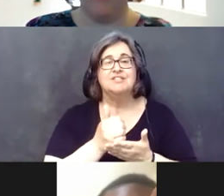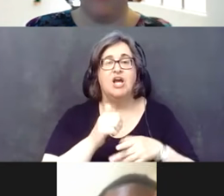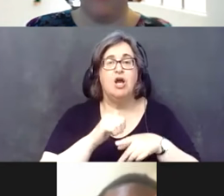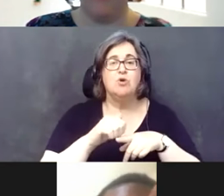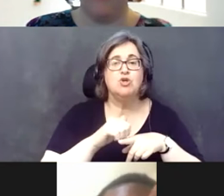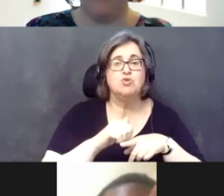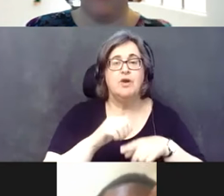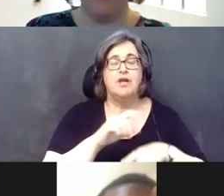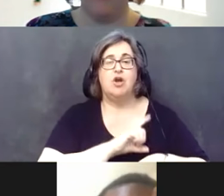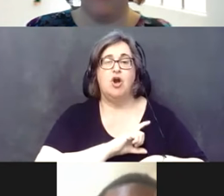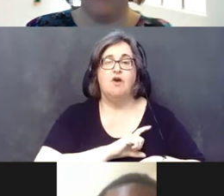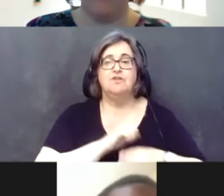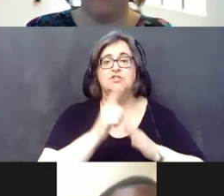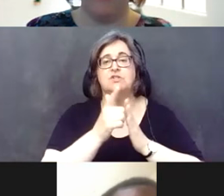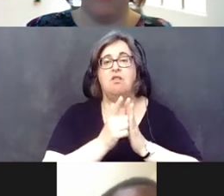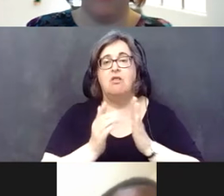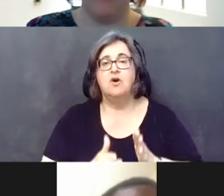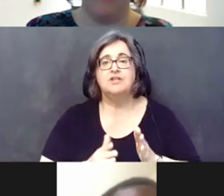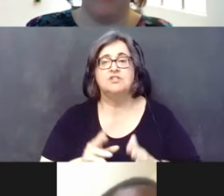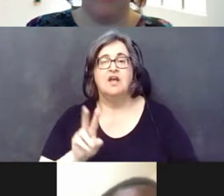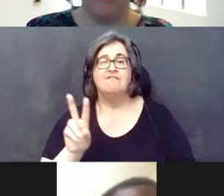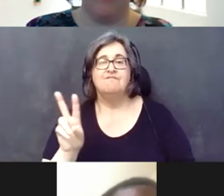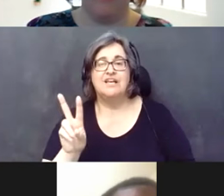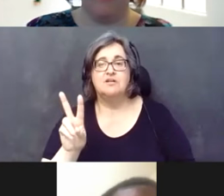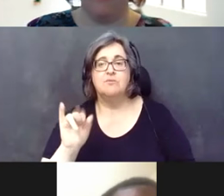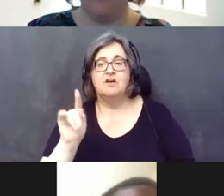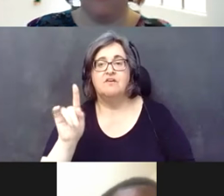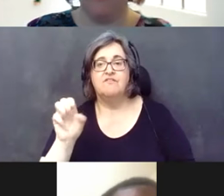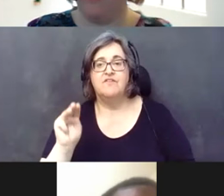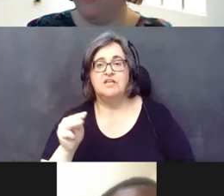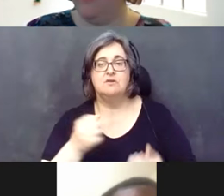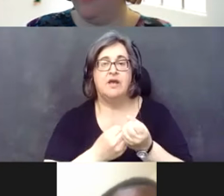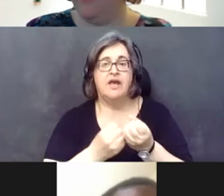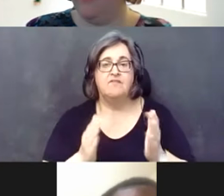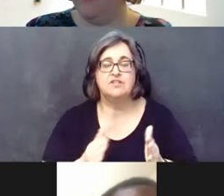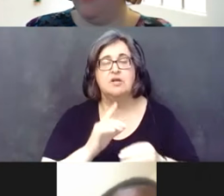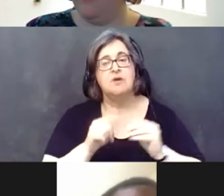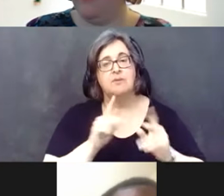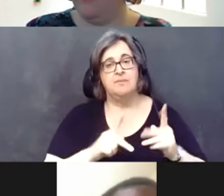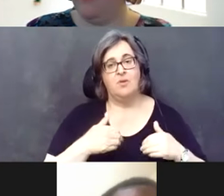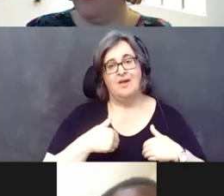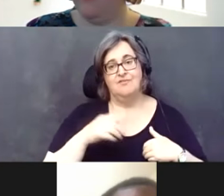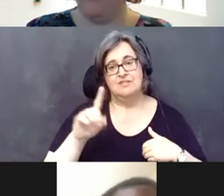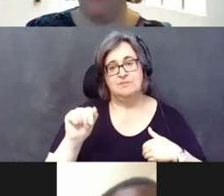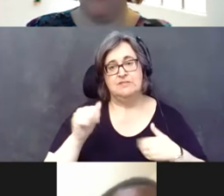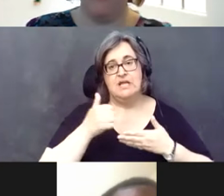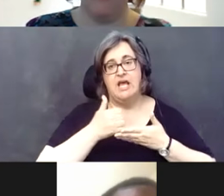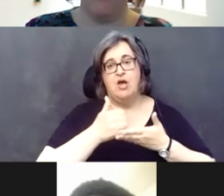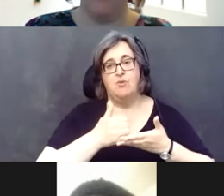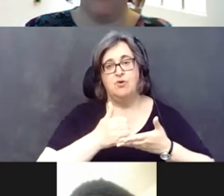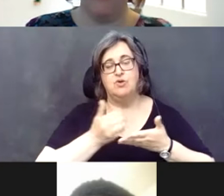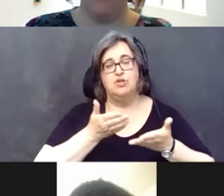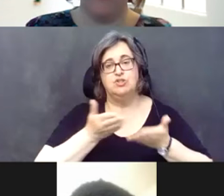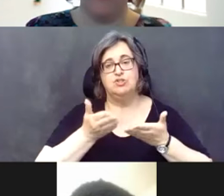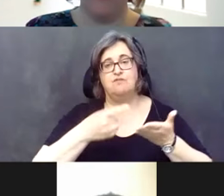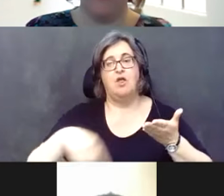officers and lawyers and victim advocates and about people with disabilities and help them, serve you